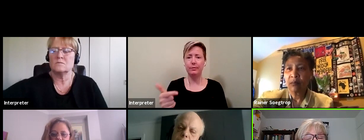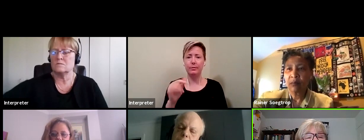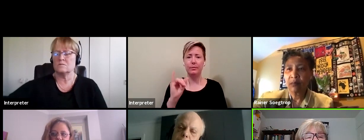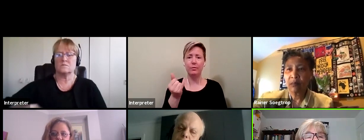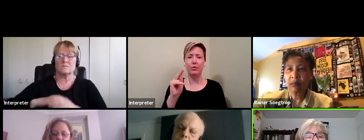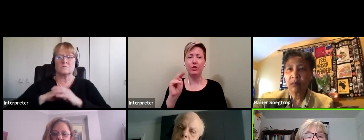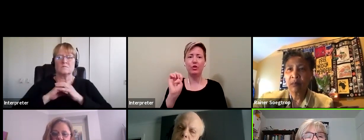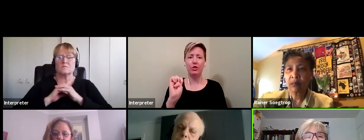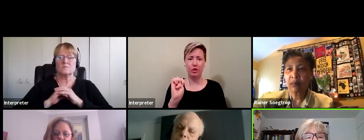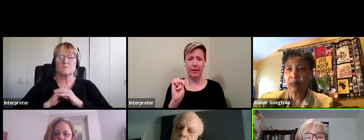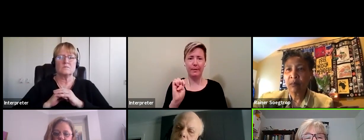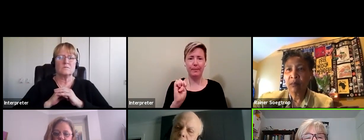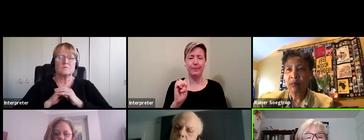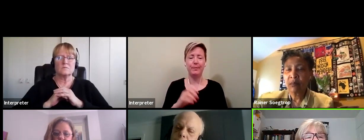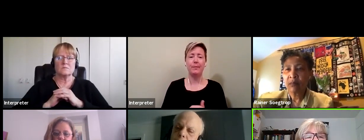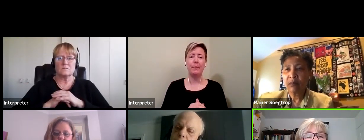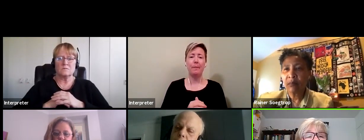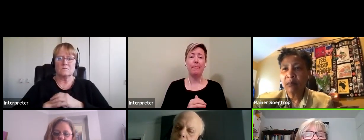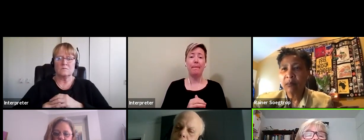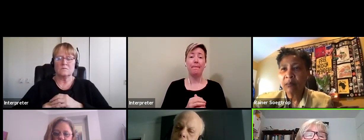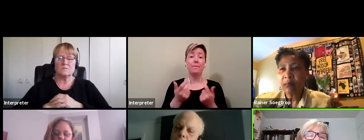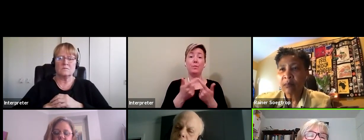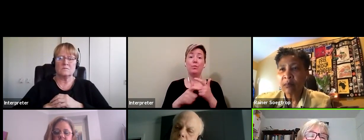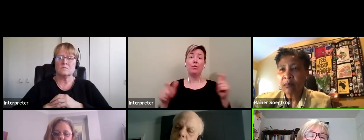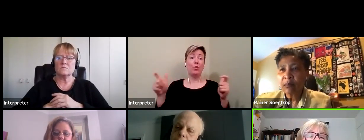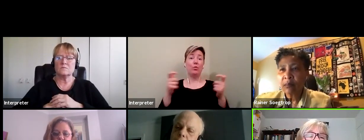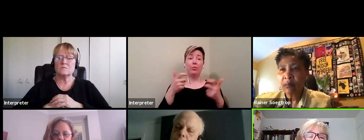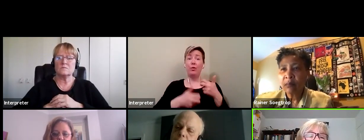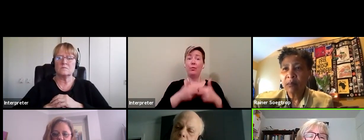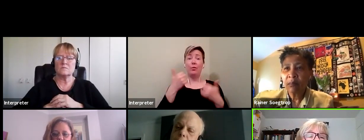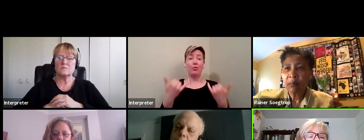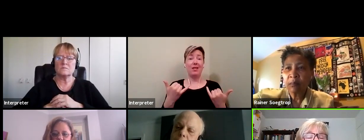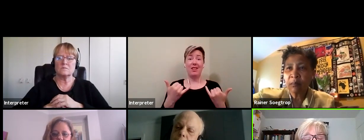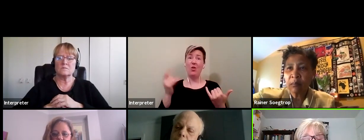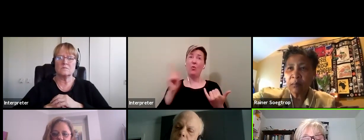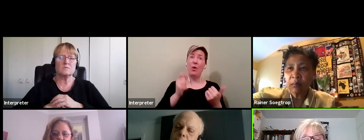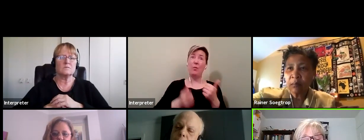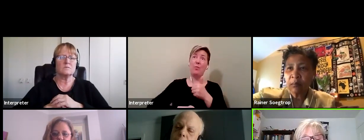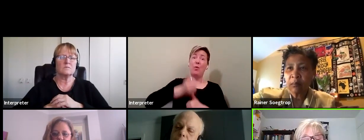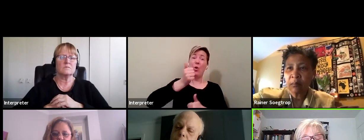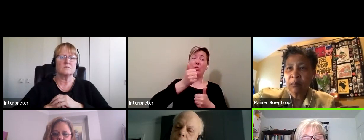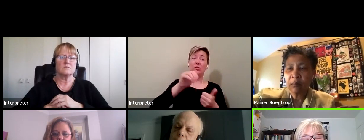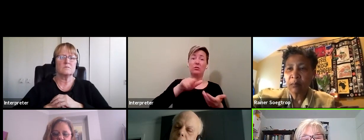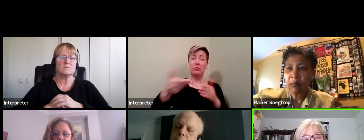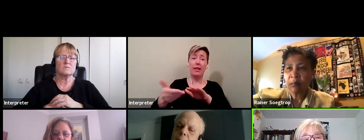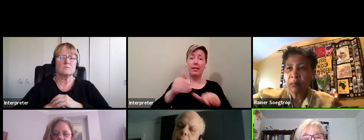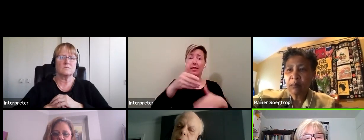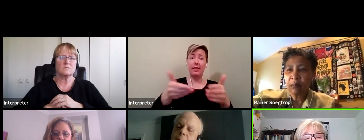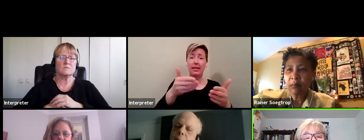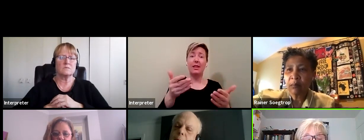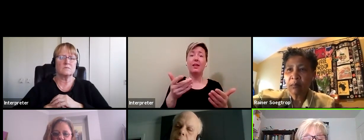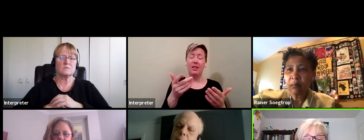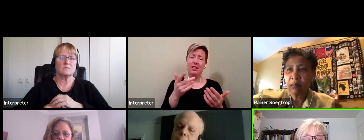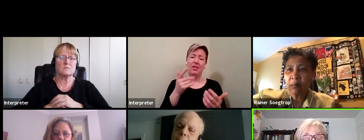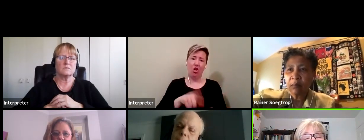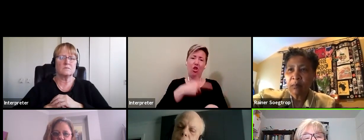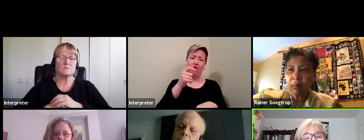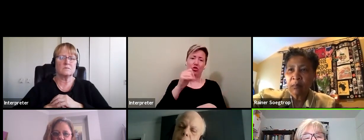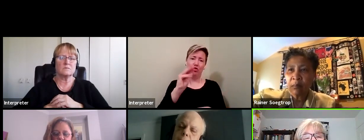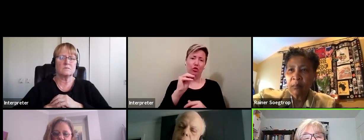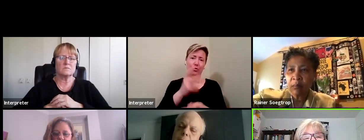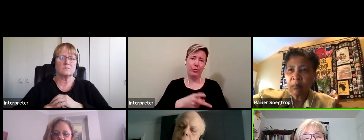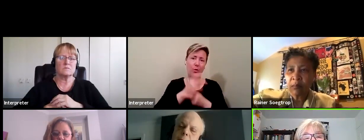is that the largest number of deaths are seen in long-term care homes. And there's a number of reasons for